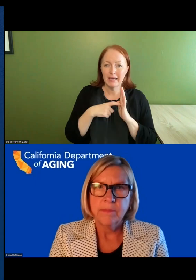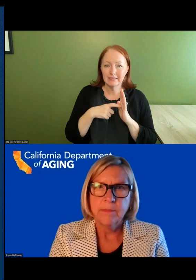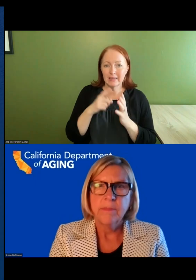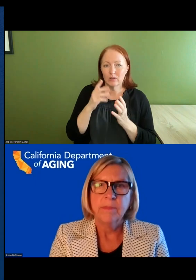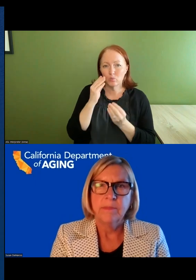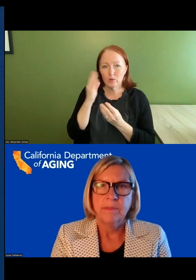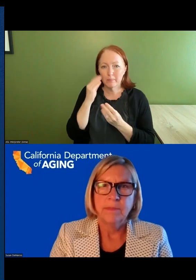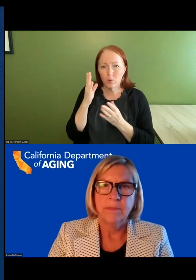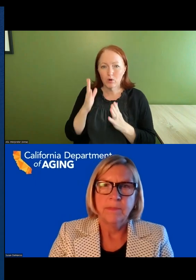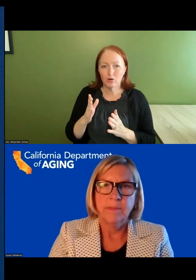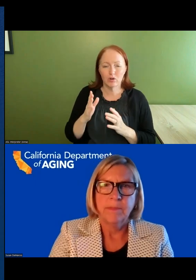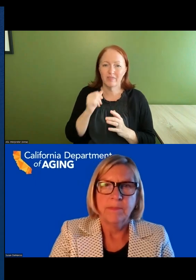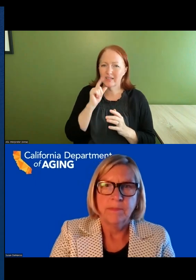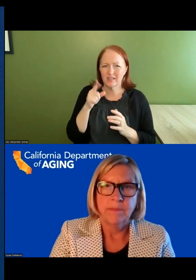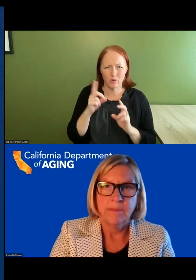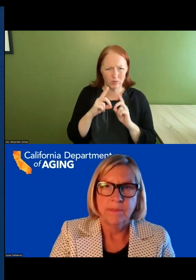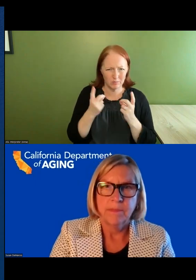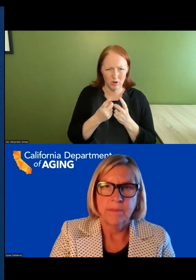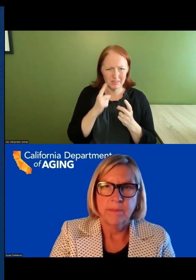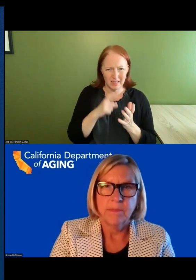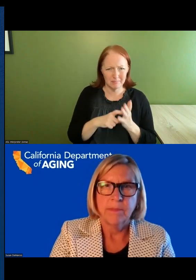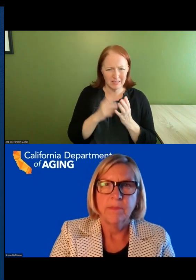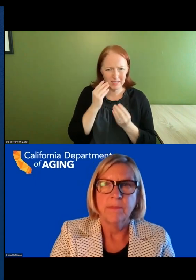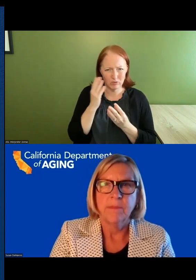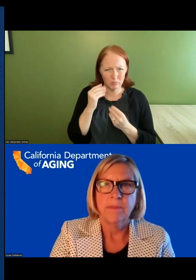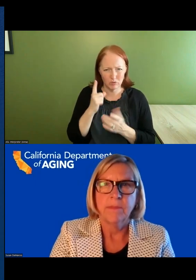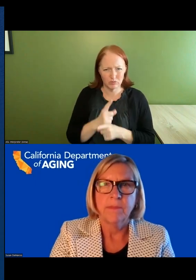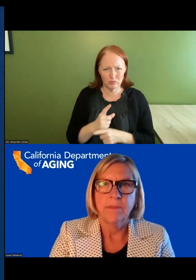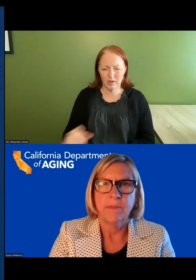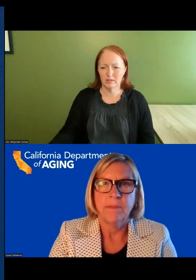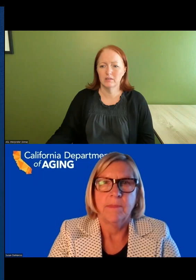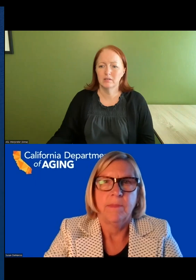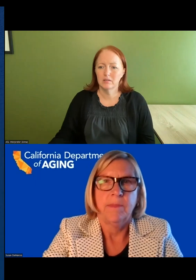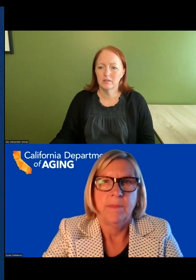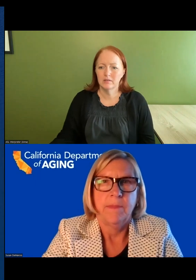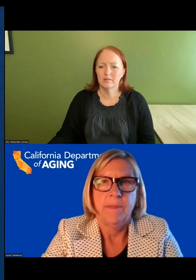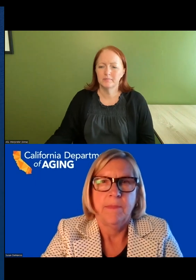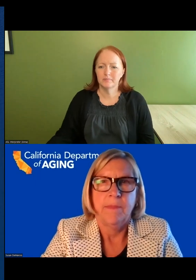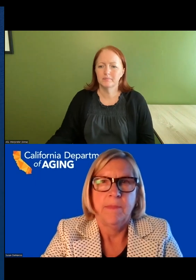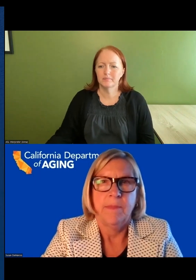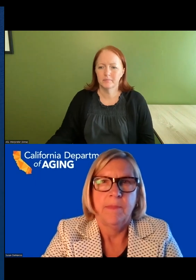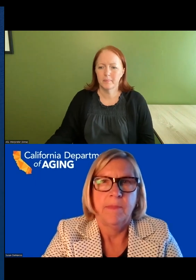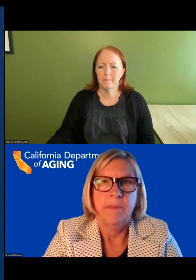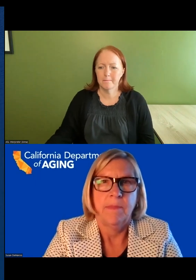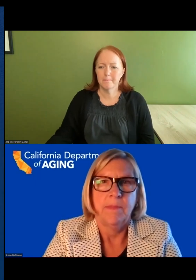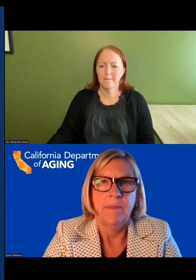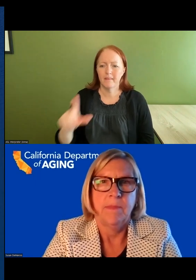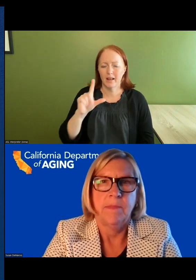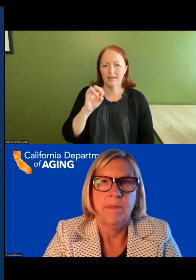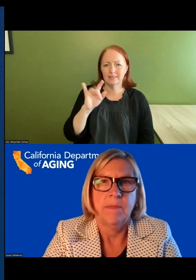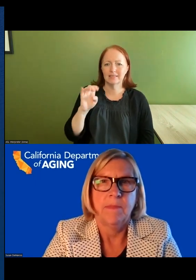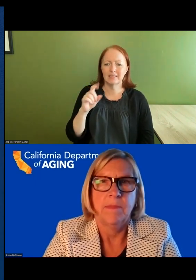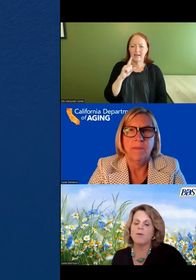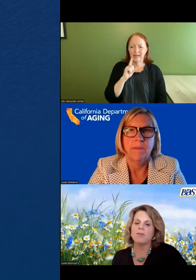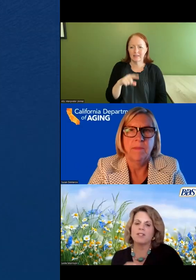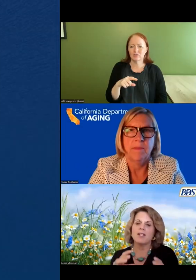reporters. Those aren't the only departments that are mandated reporters, right? Yep, Tony, this is Leslie. I'll respond to that